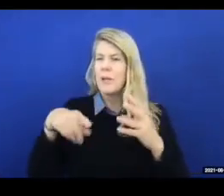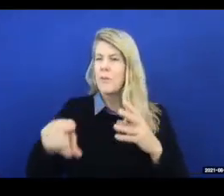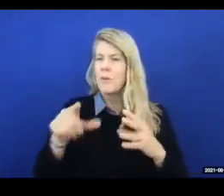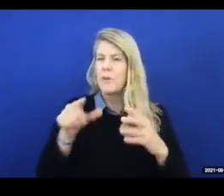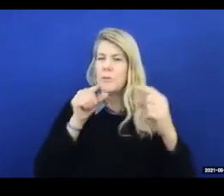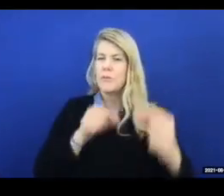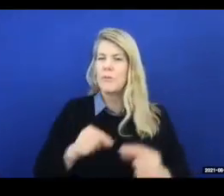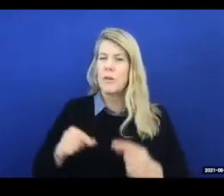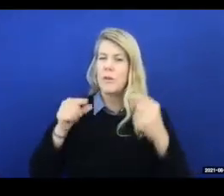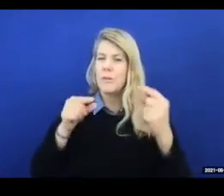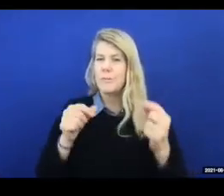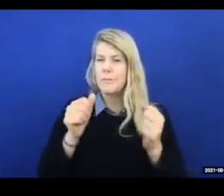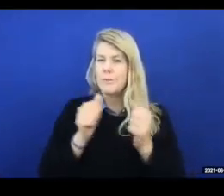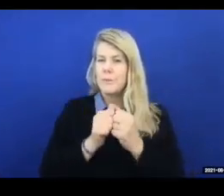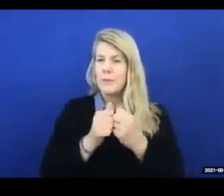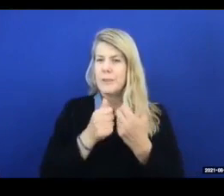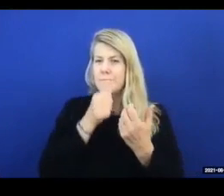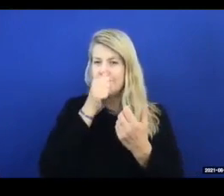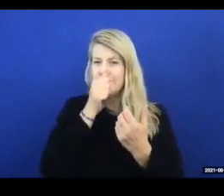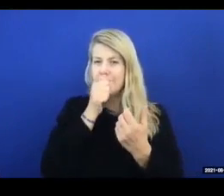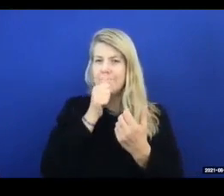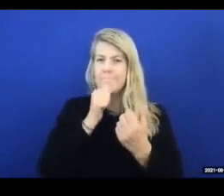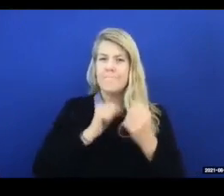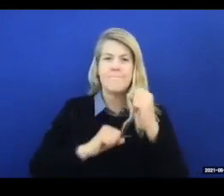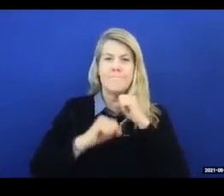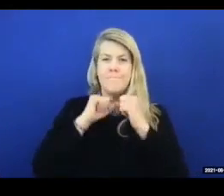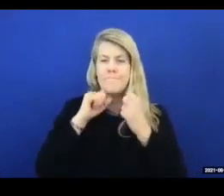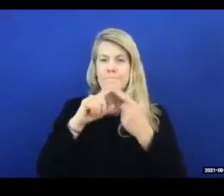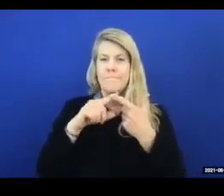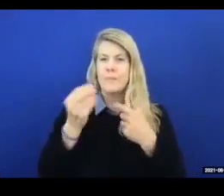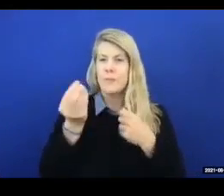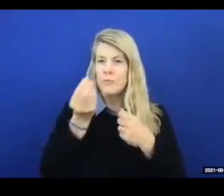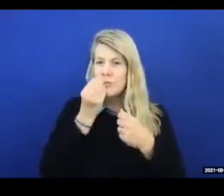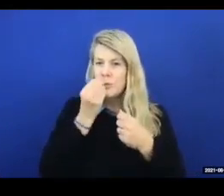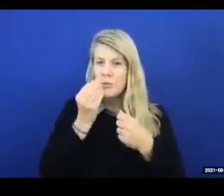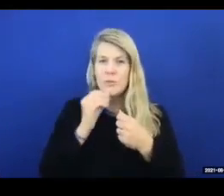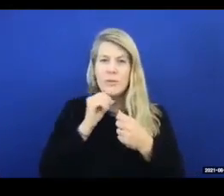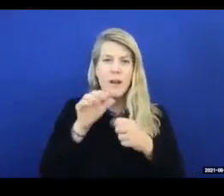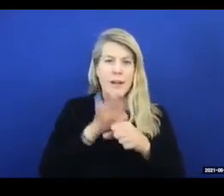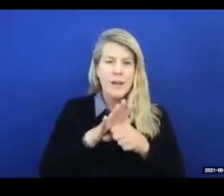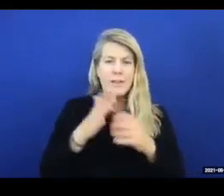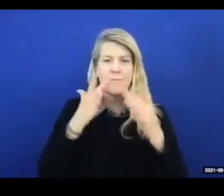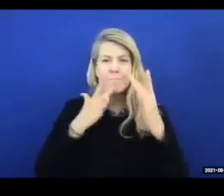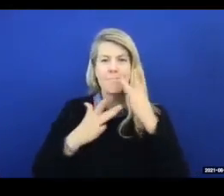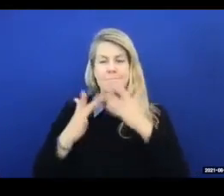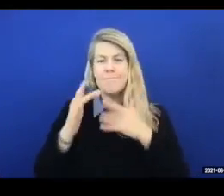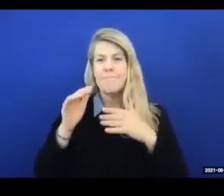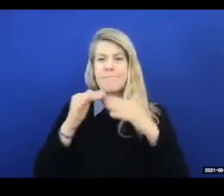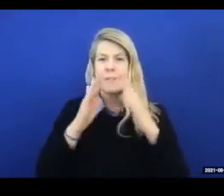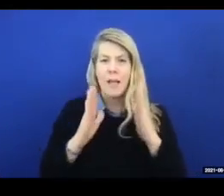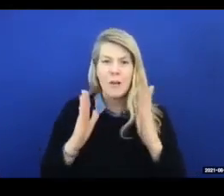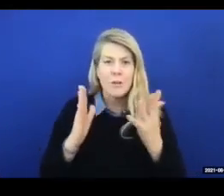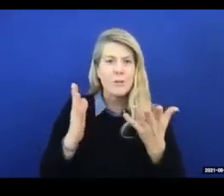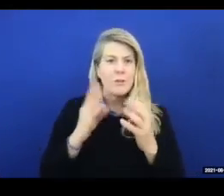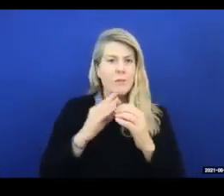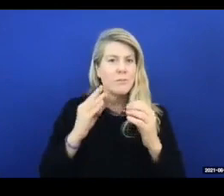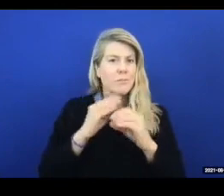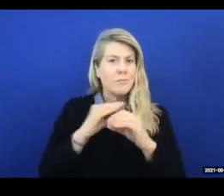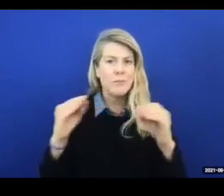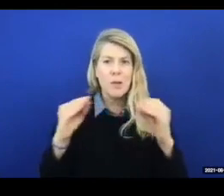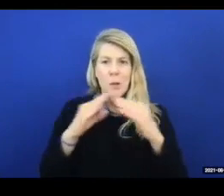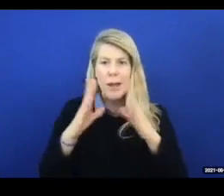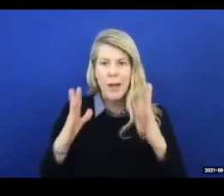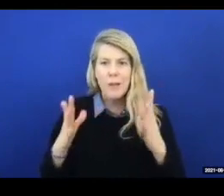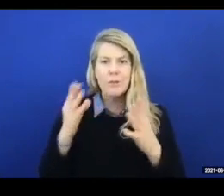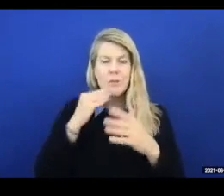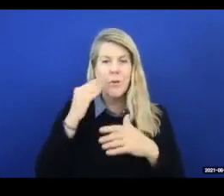against unsurmountable odds, facing food insecurity, housing insecurity, and homelessness.